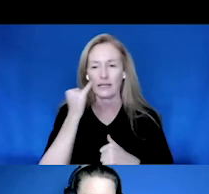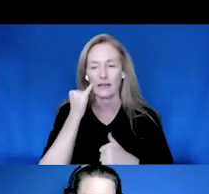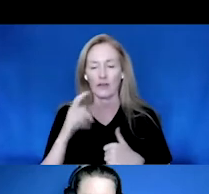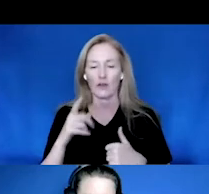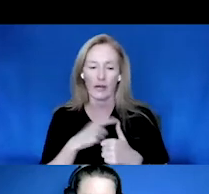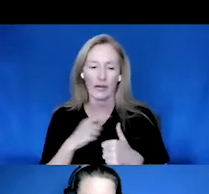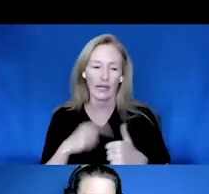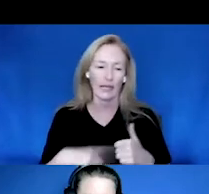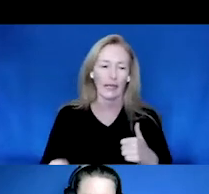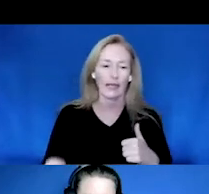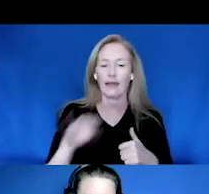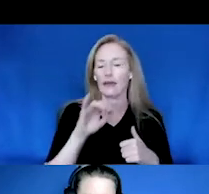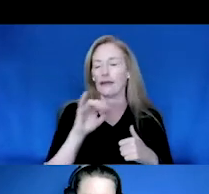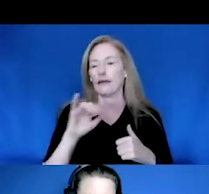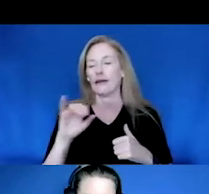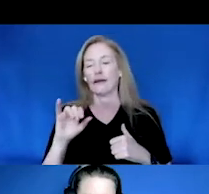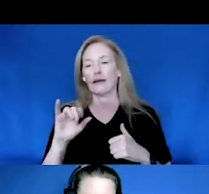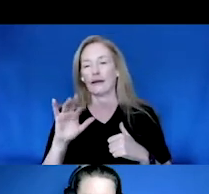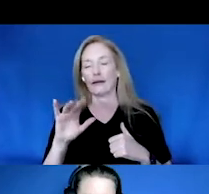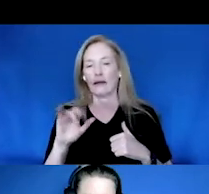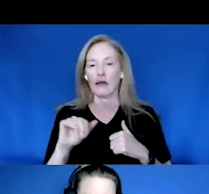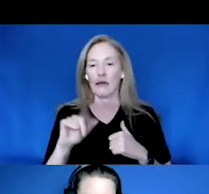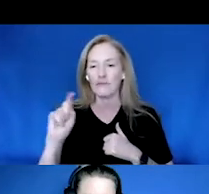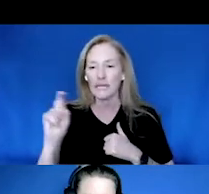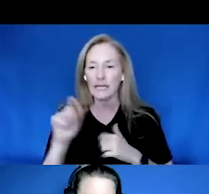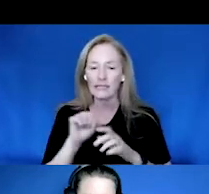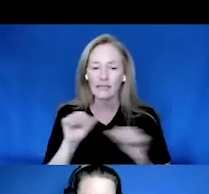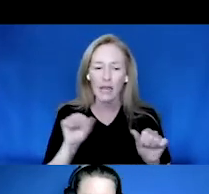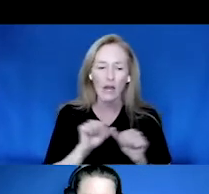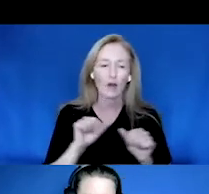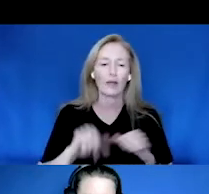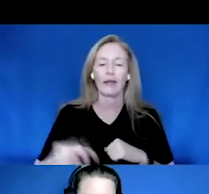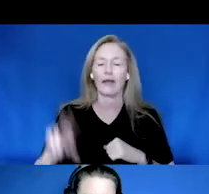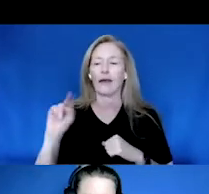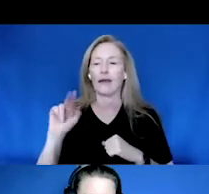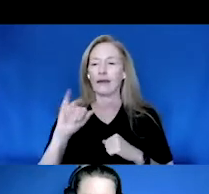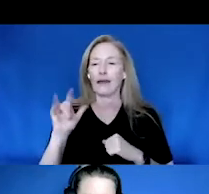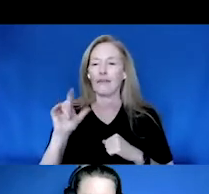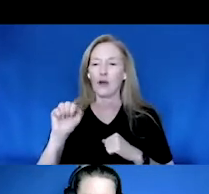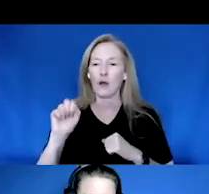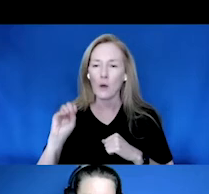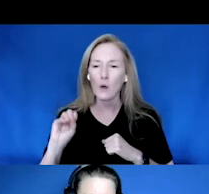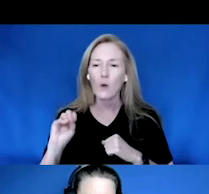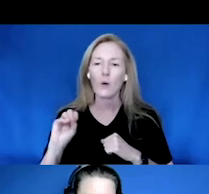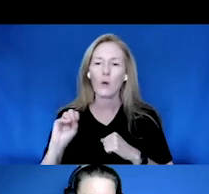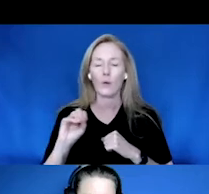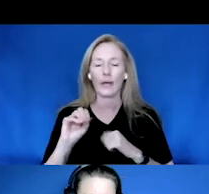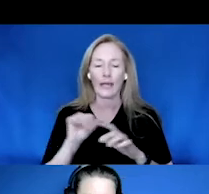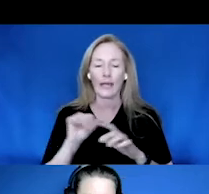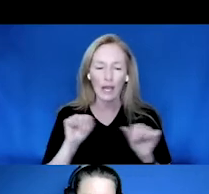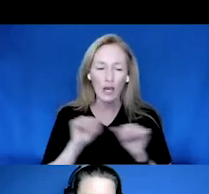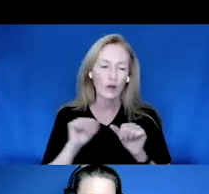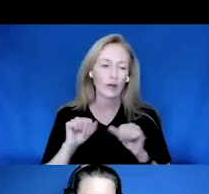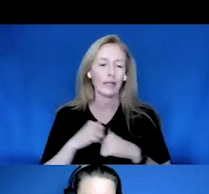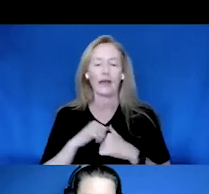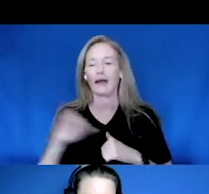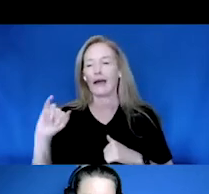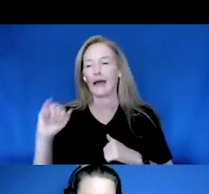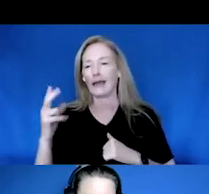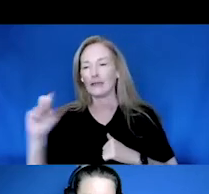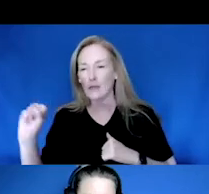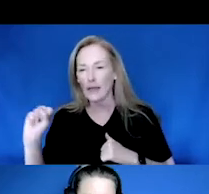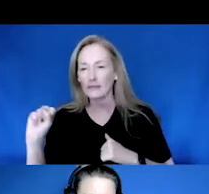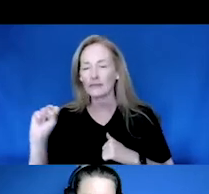Tucson area IHS, you know about this priority list, and that the Phoenix Indian Medical Center has been on